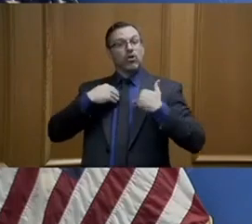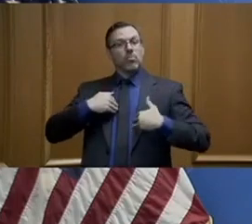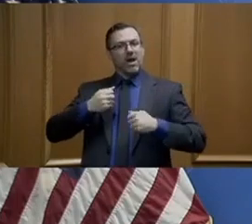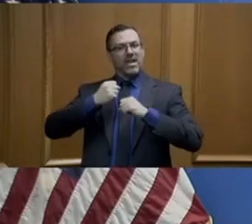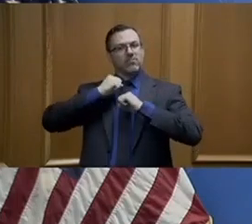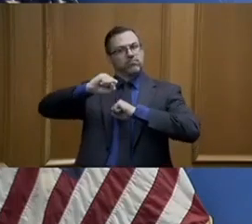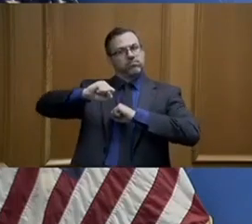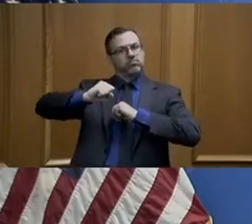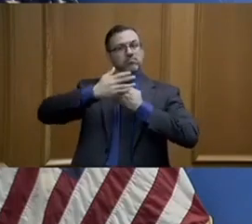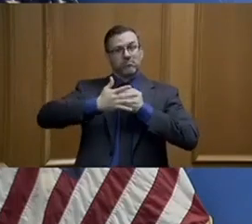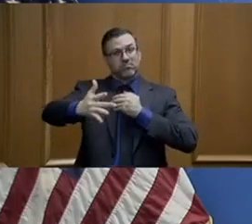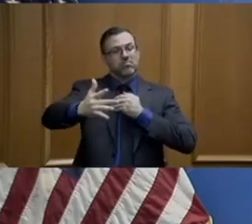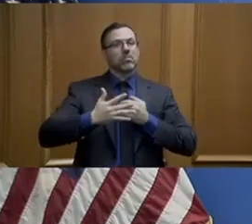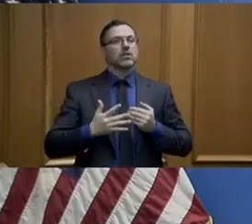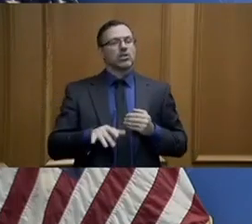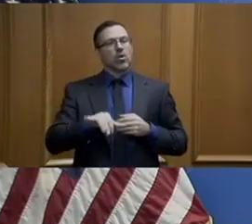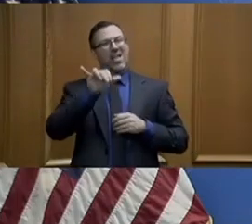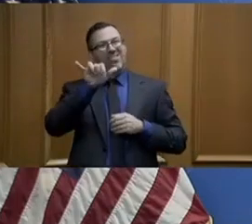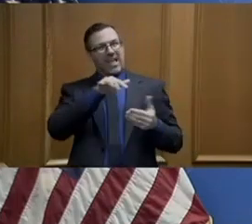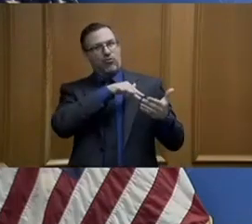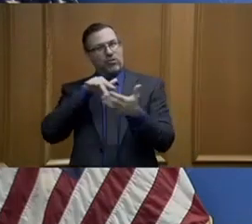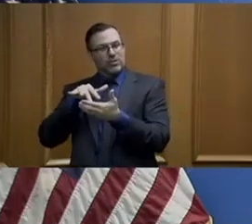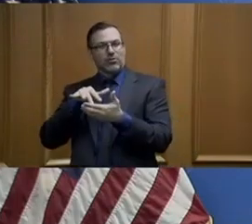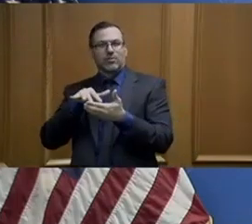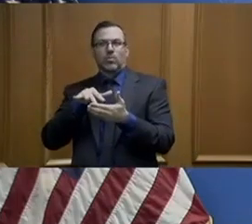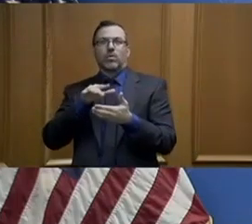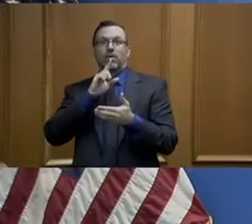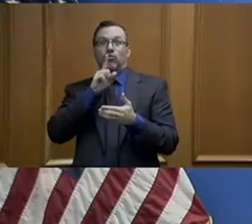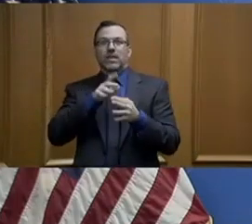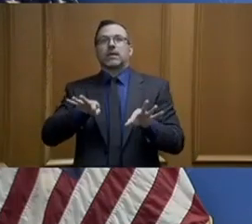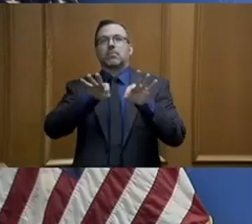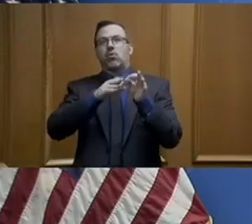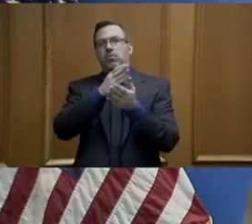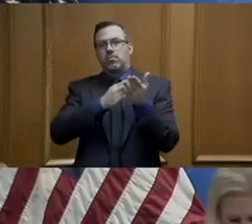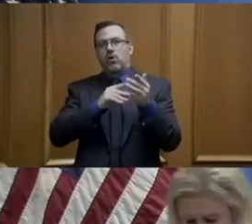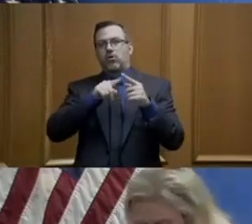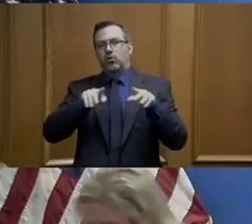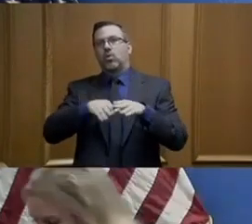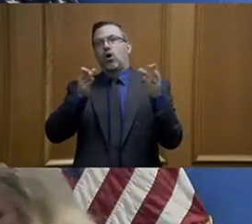of time, will be an integral part of reopening our economy.